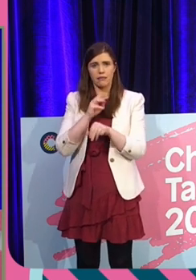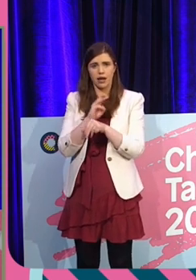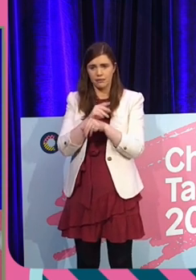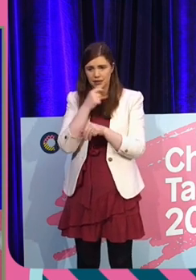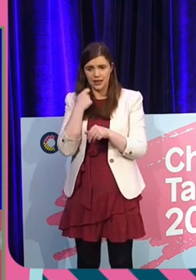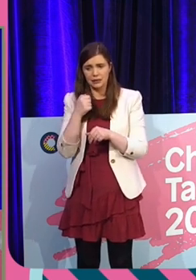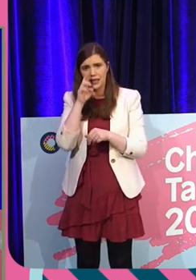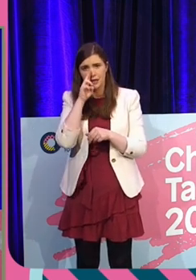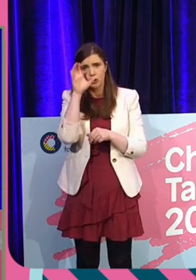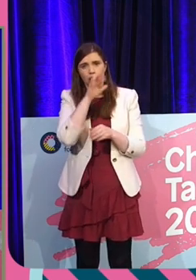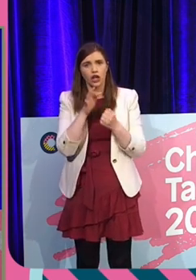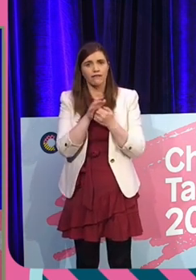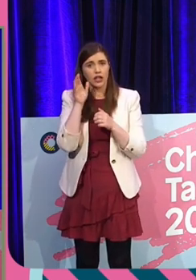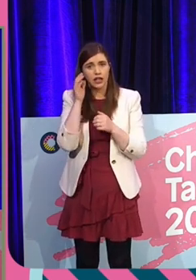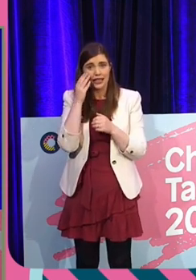my neighbors were looking for a kitten.